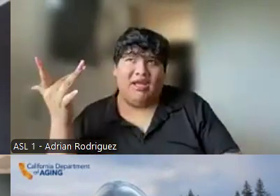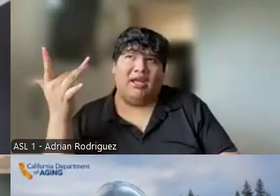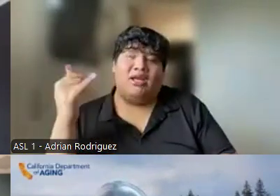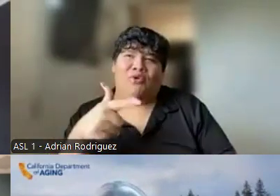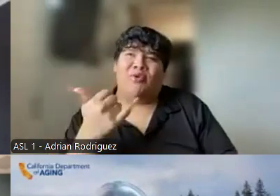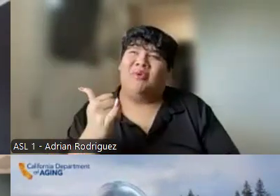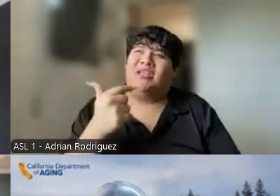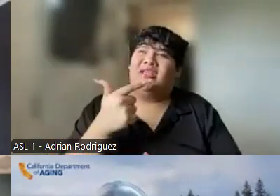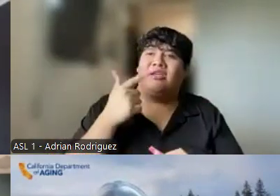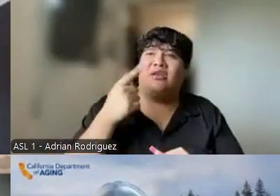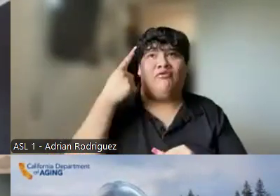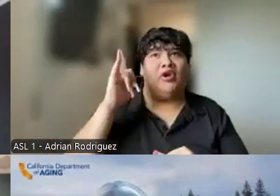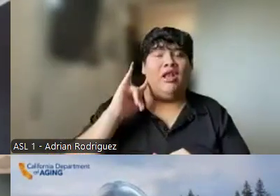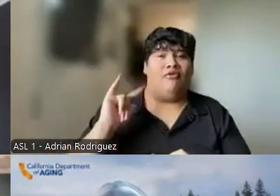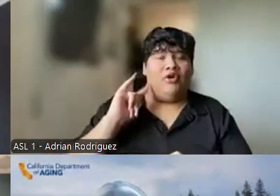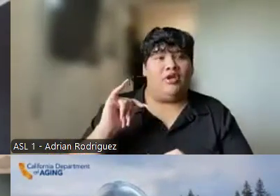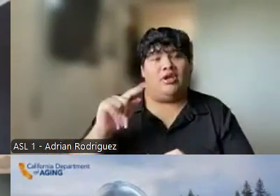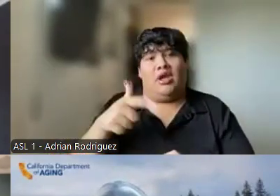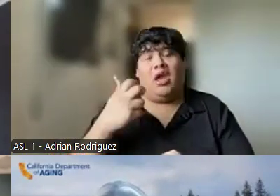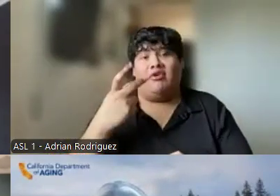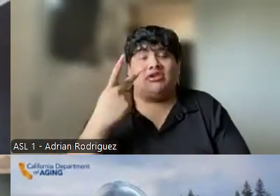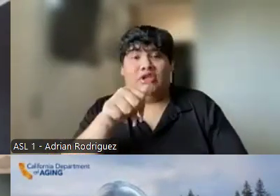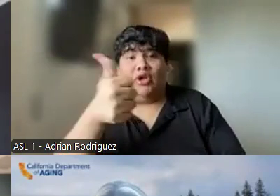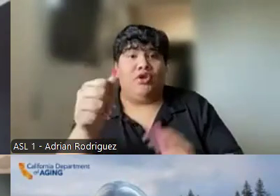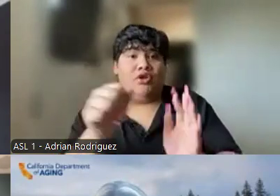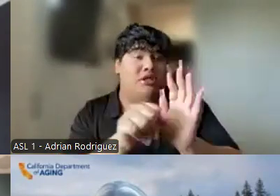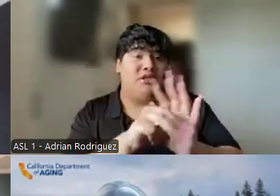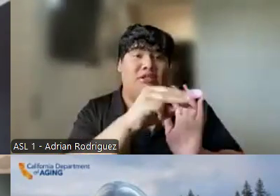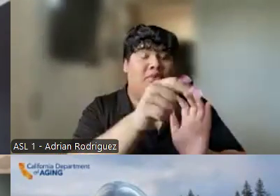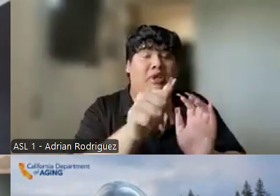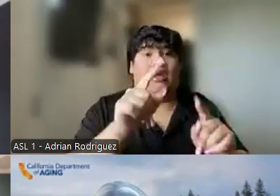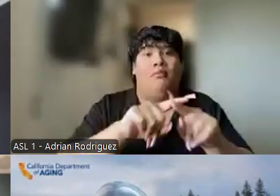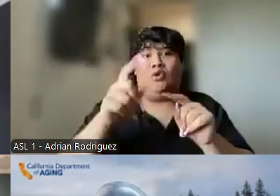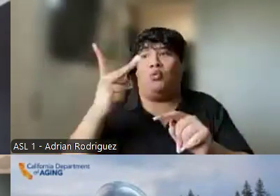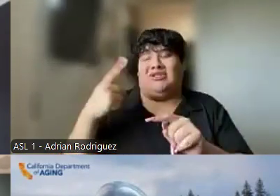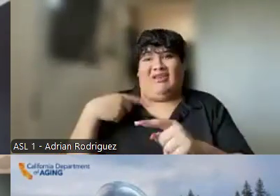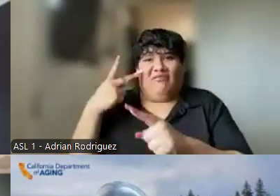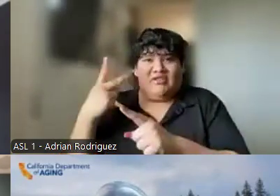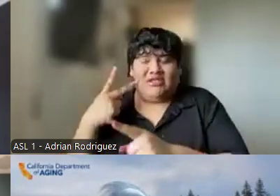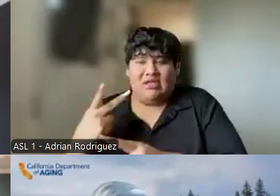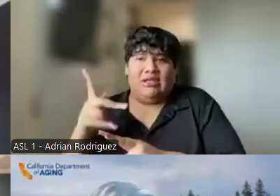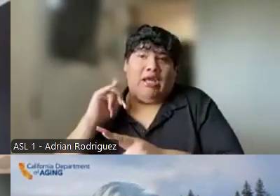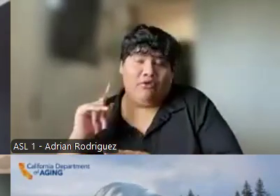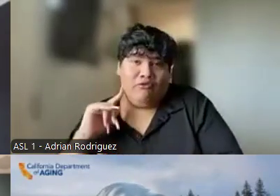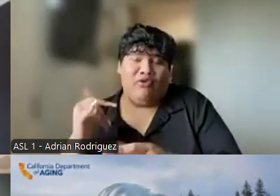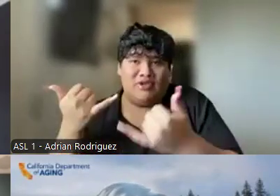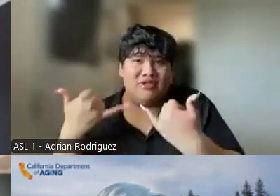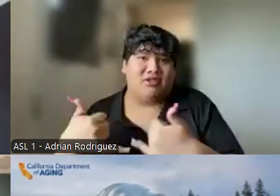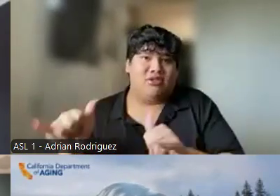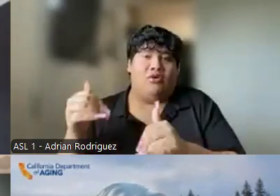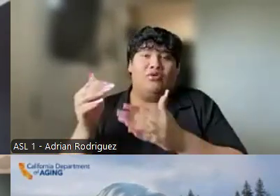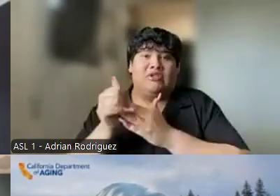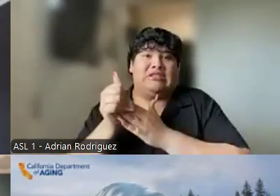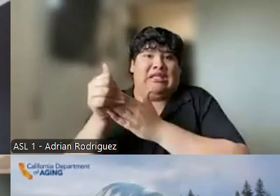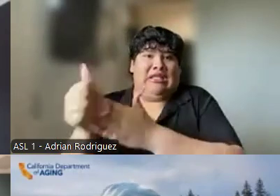really unique to California, I haven't seen all of the other states' MPAs, but the ones that I have seen, California continues to be a leader